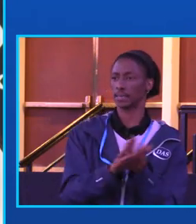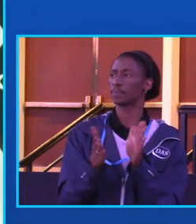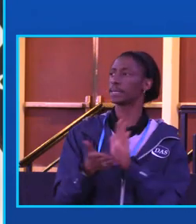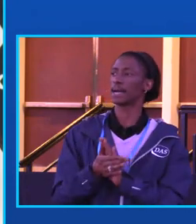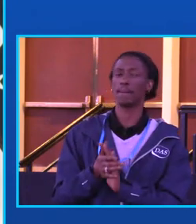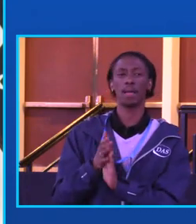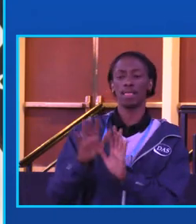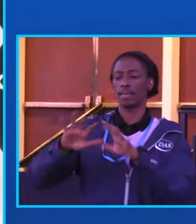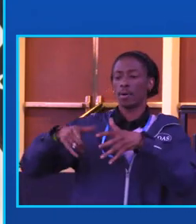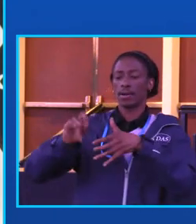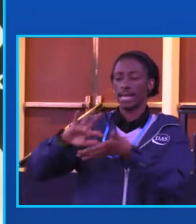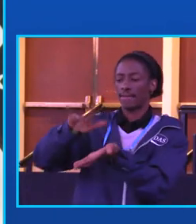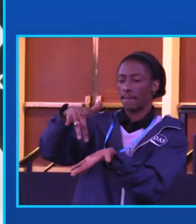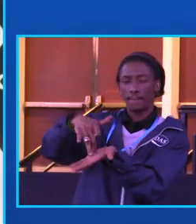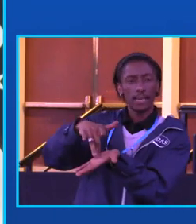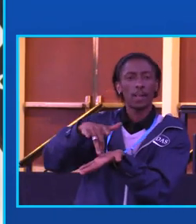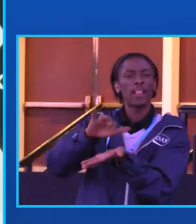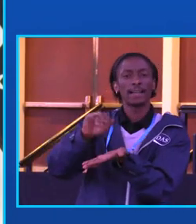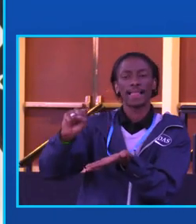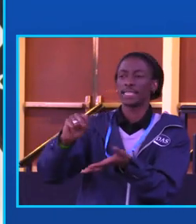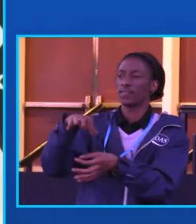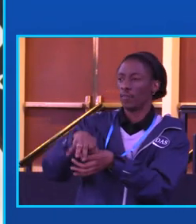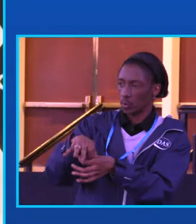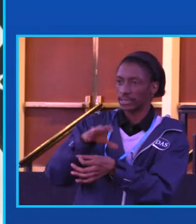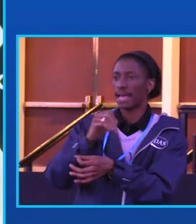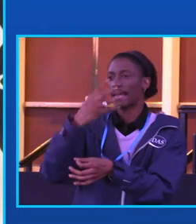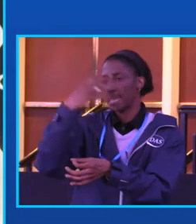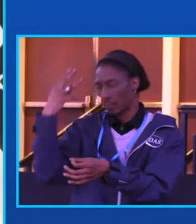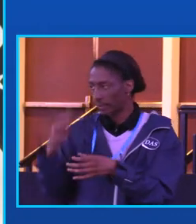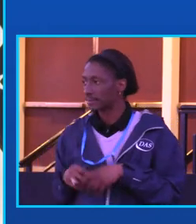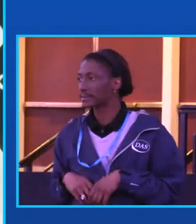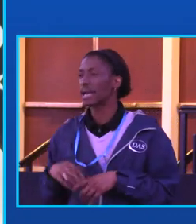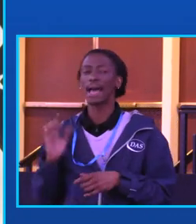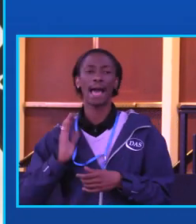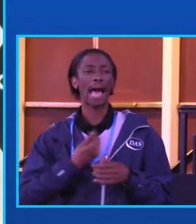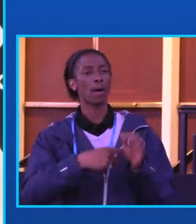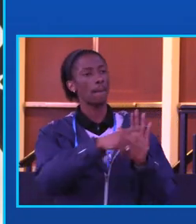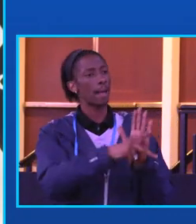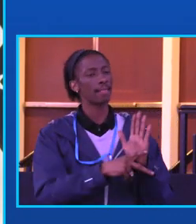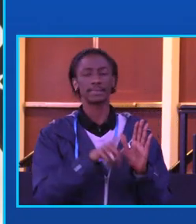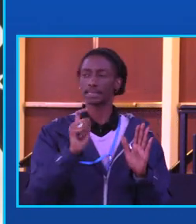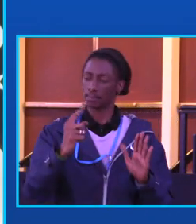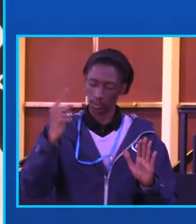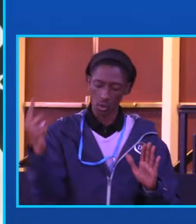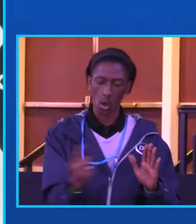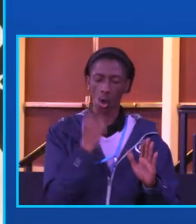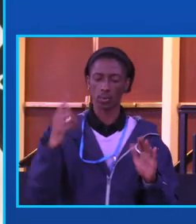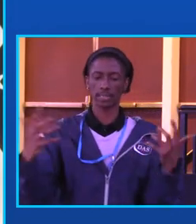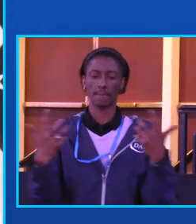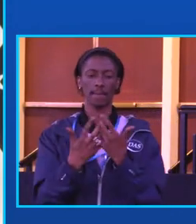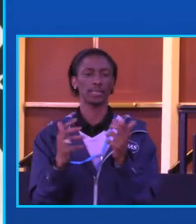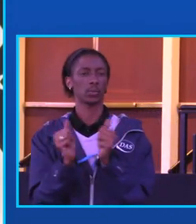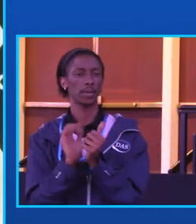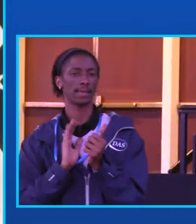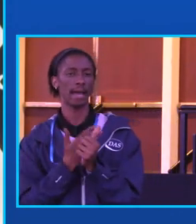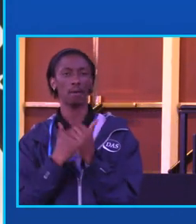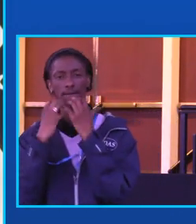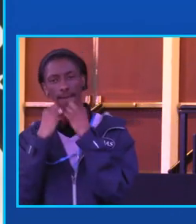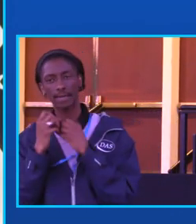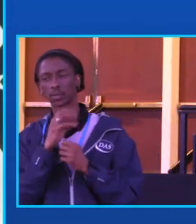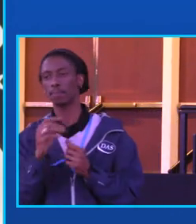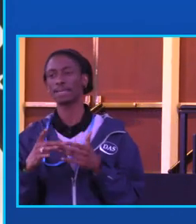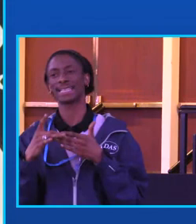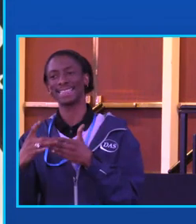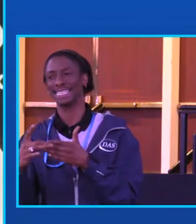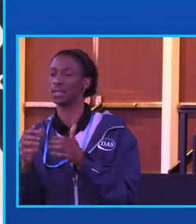class folks, of BIPOC folks, and of our immigrants. Our policies must always, always align with our values, and we must always lead with